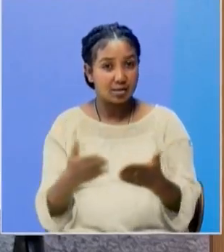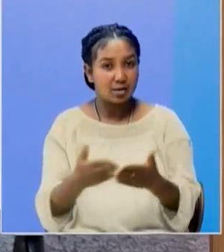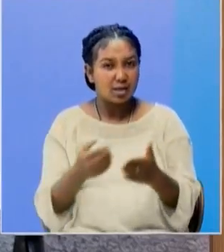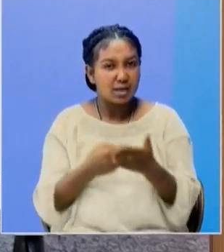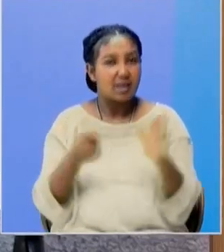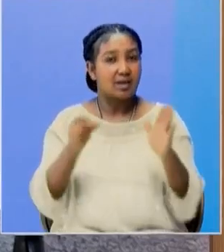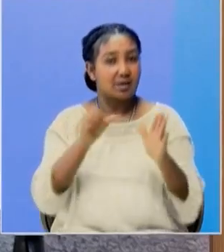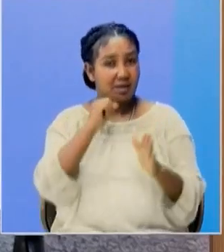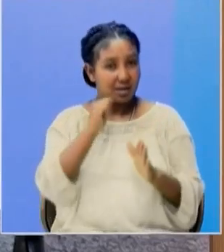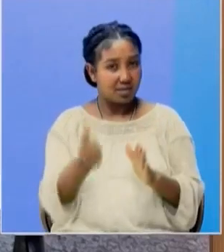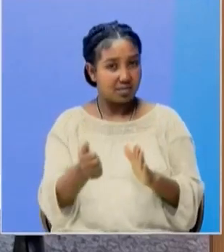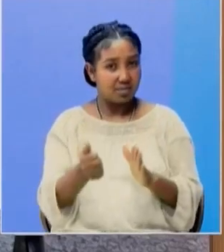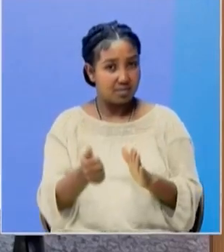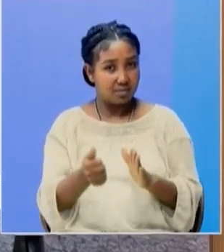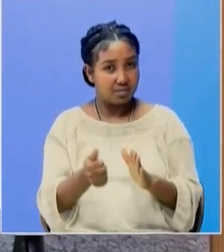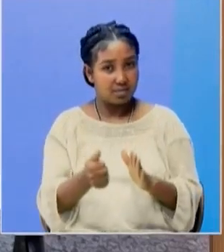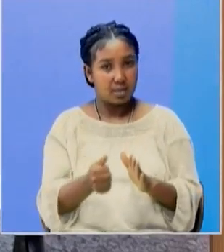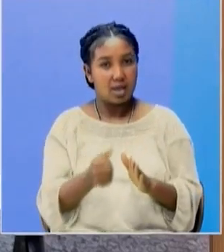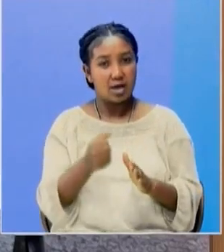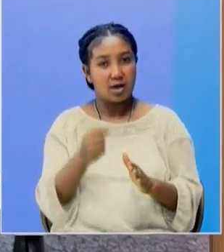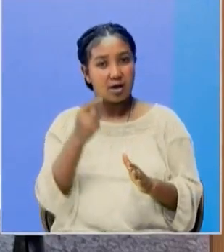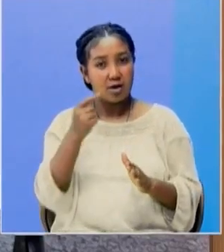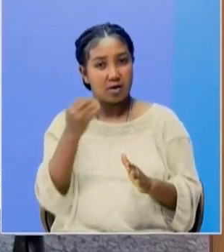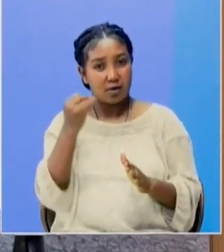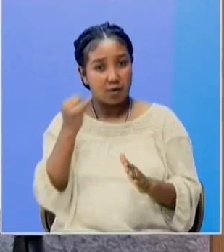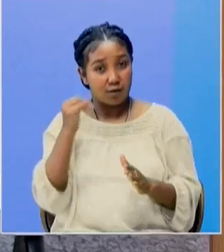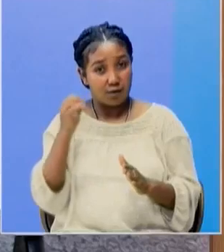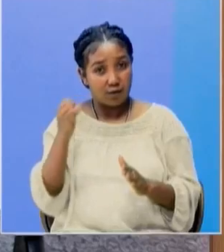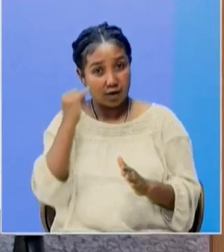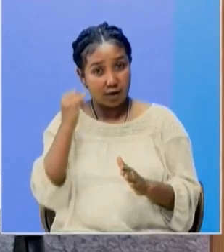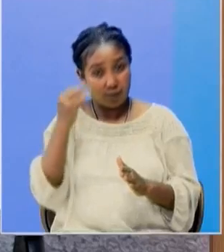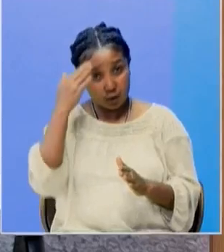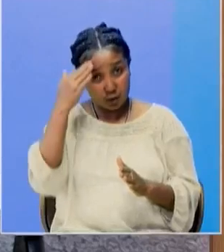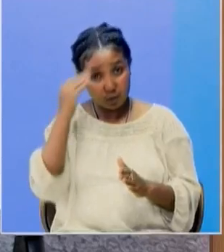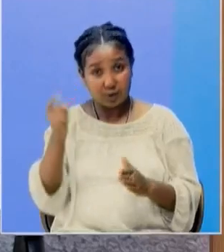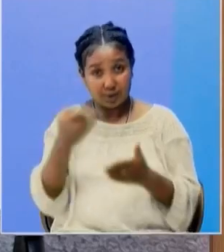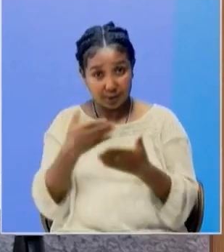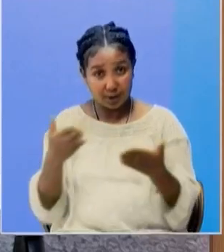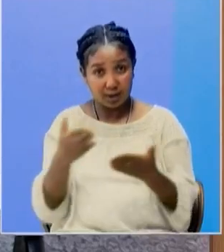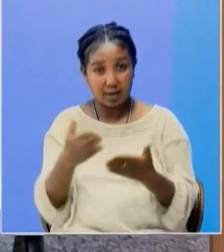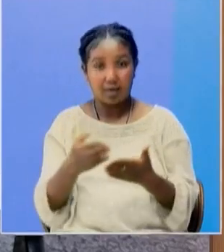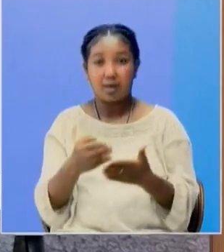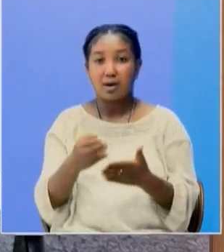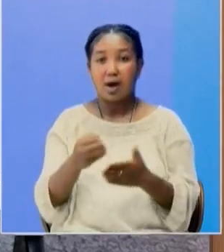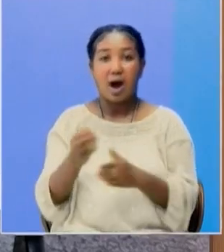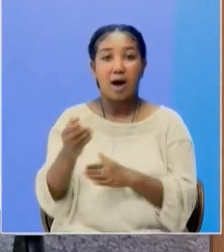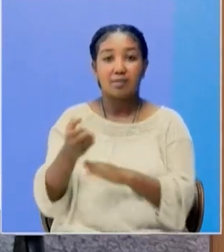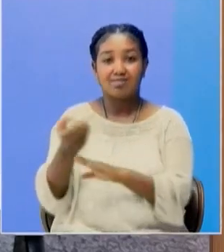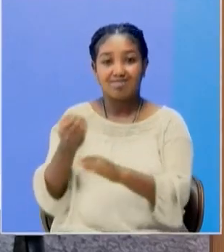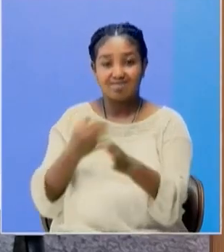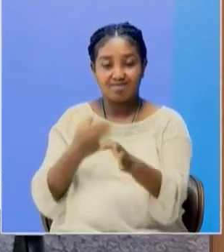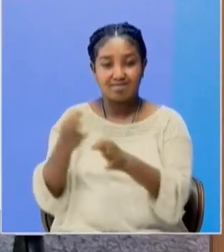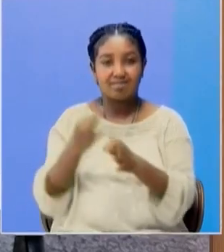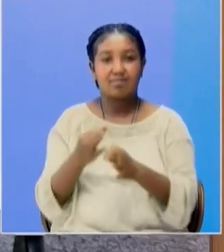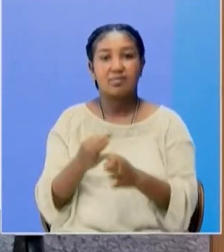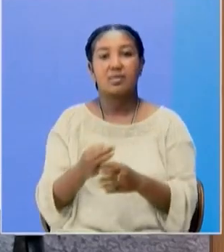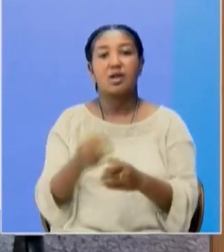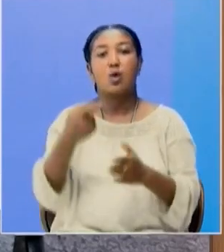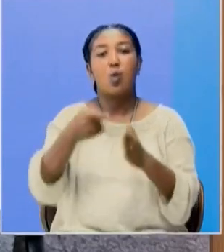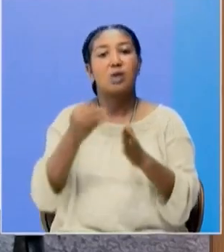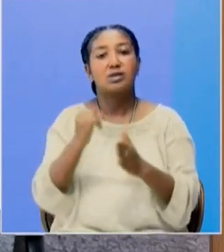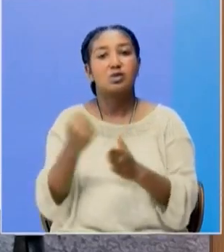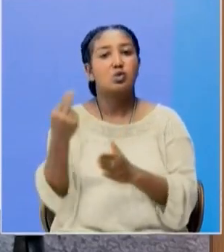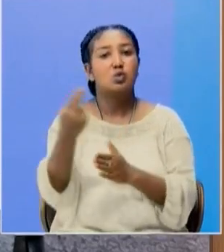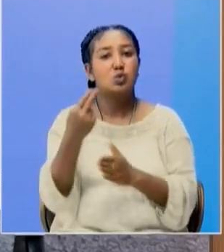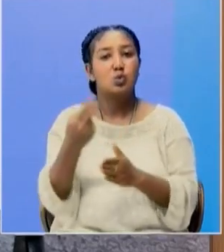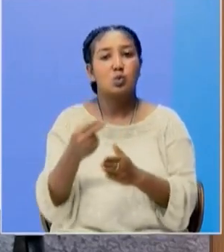clear for you, if you want to know about something, as we've said earlier, what is used